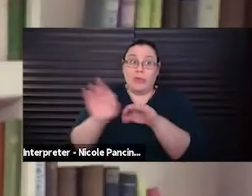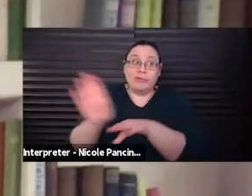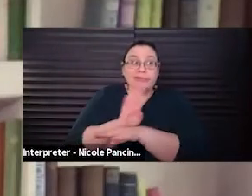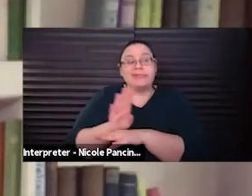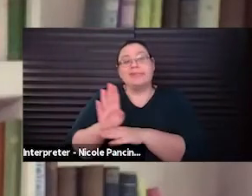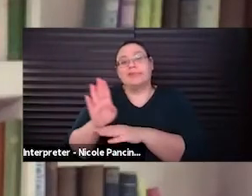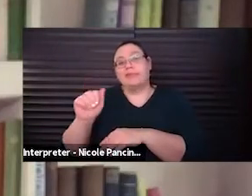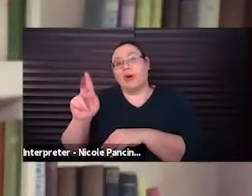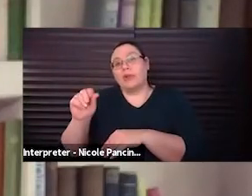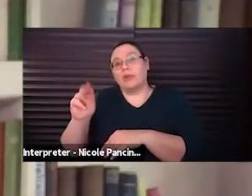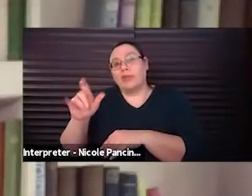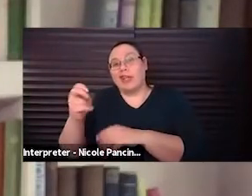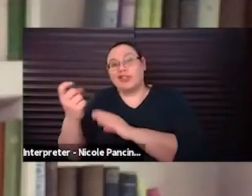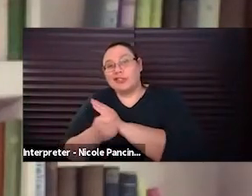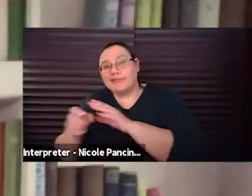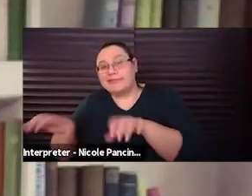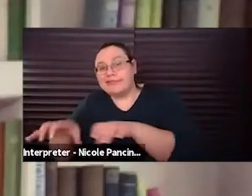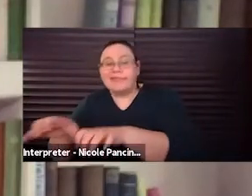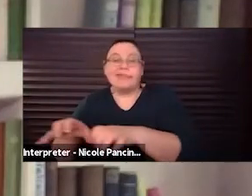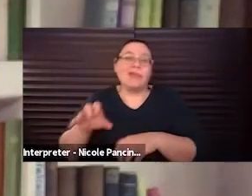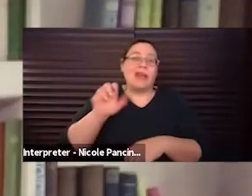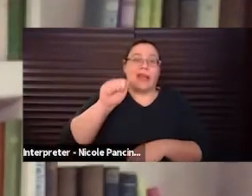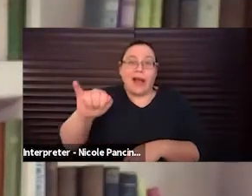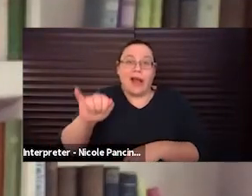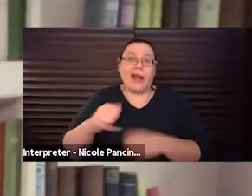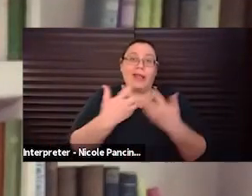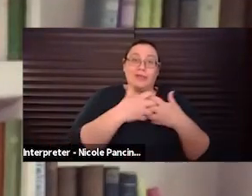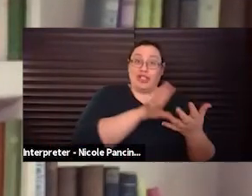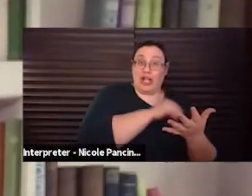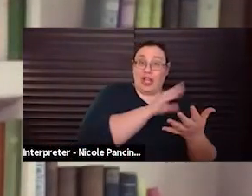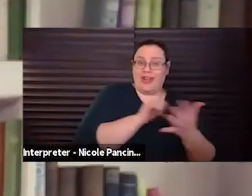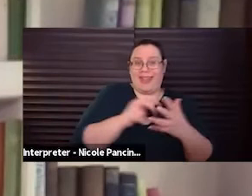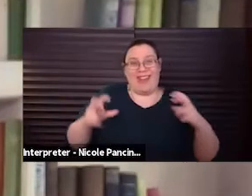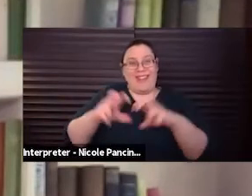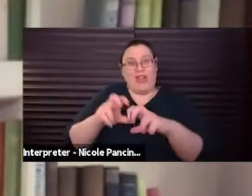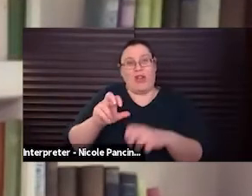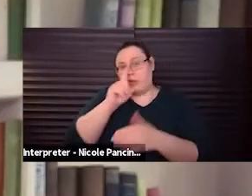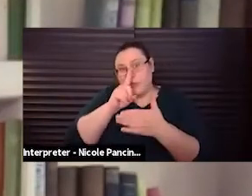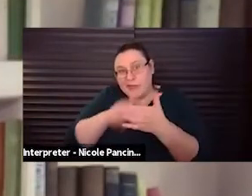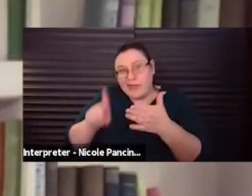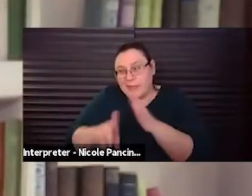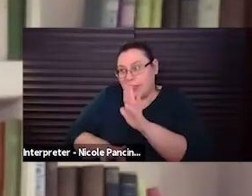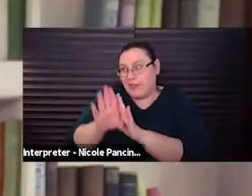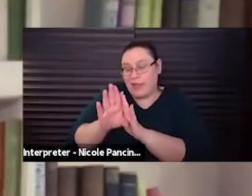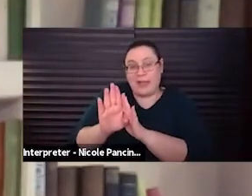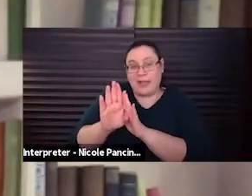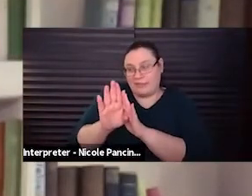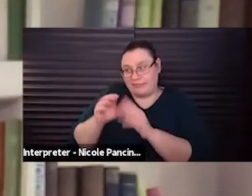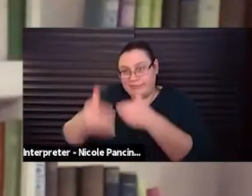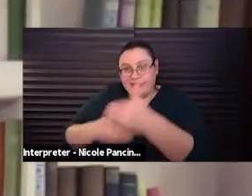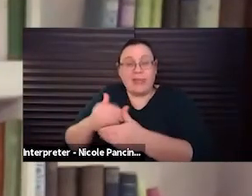to artificial intelligence and machine learning. But that investment in the R&D process, our investment, hasn't always guaranteed